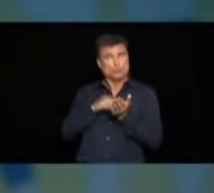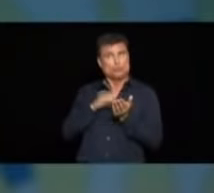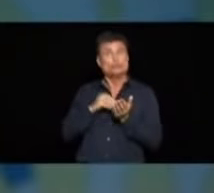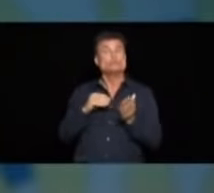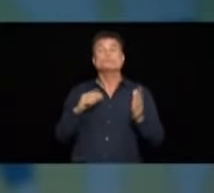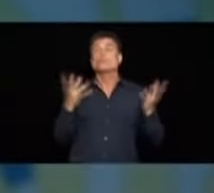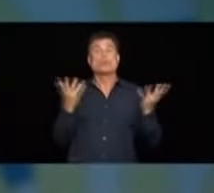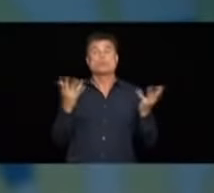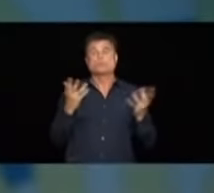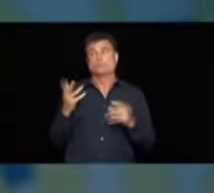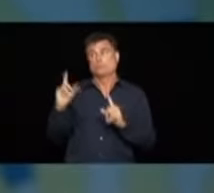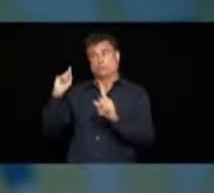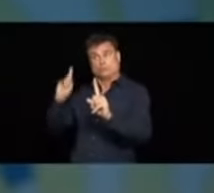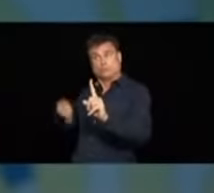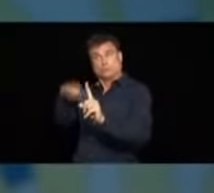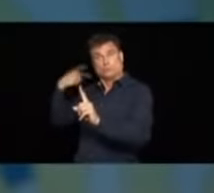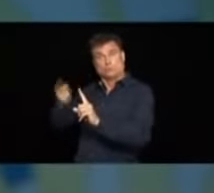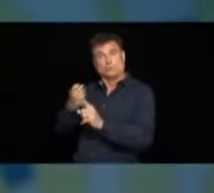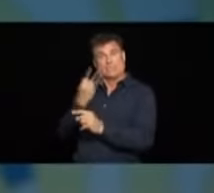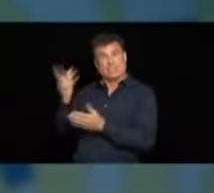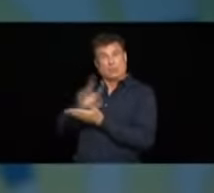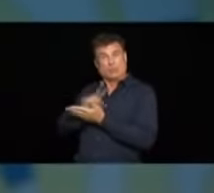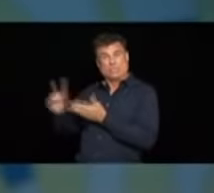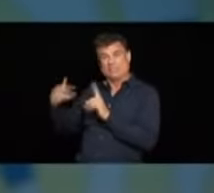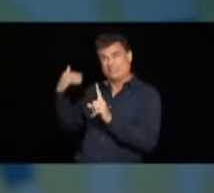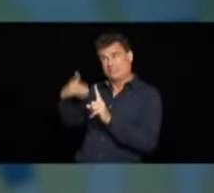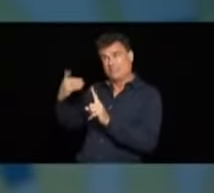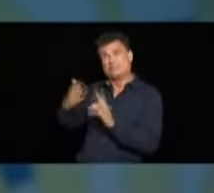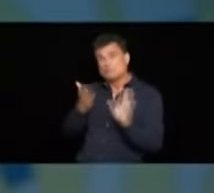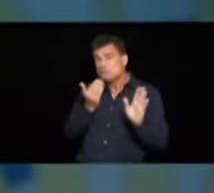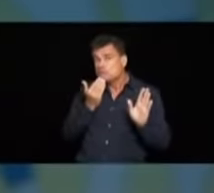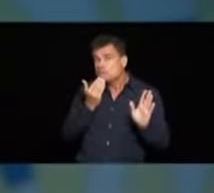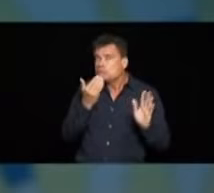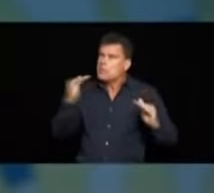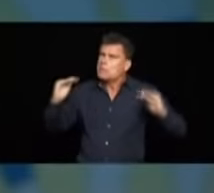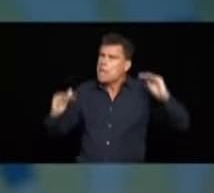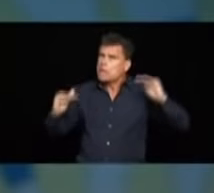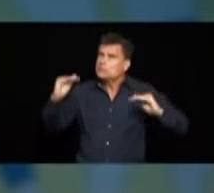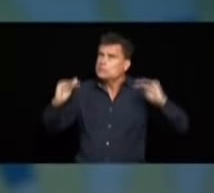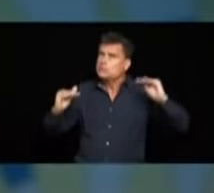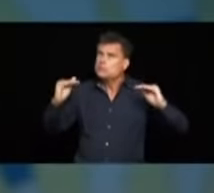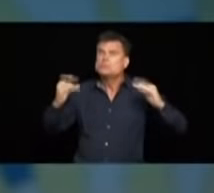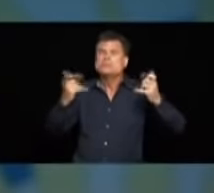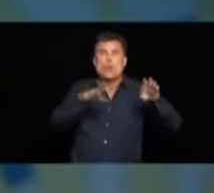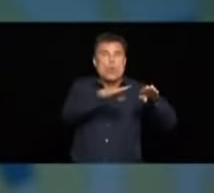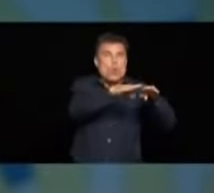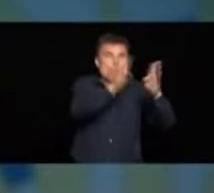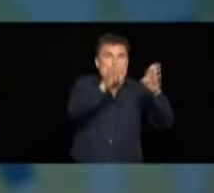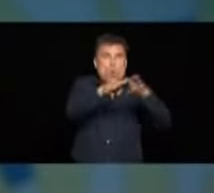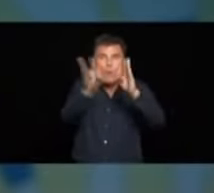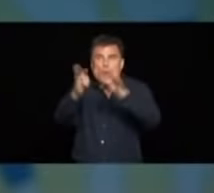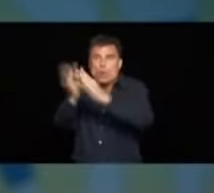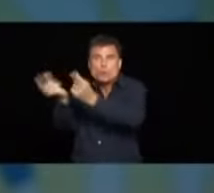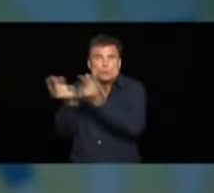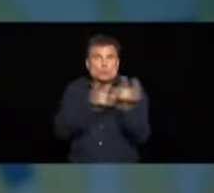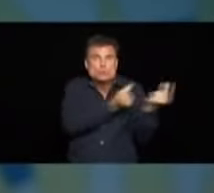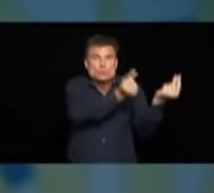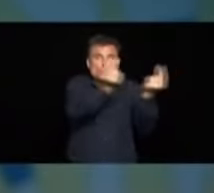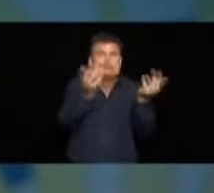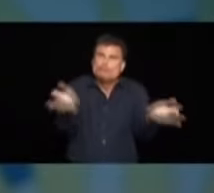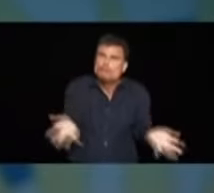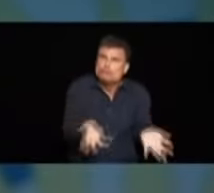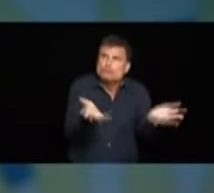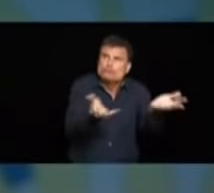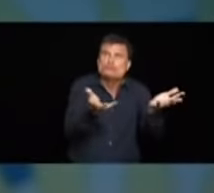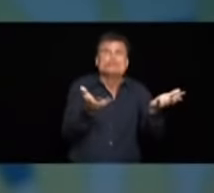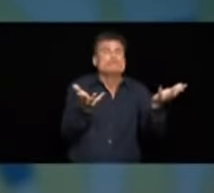to find that balance, keeping essential services, businesses going, protecting our most vulnerable.